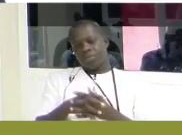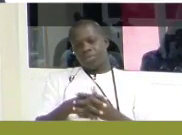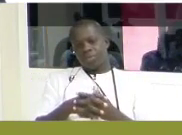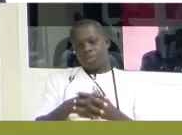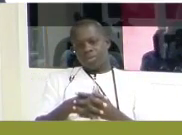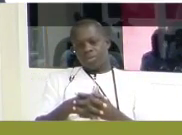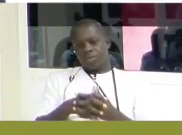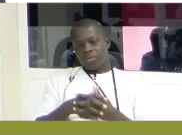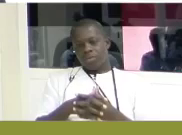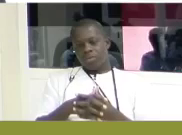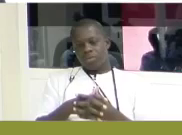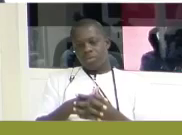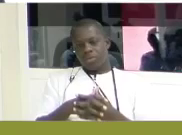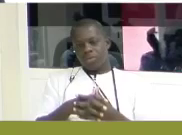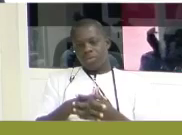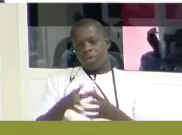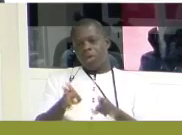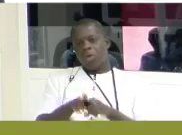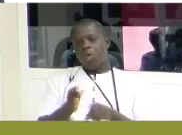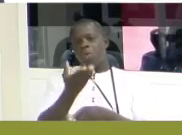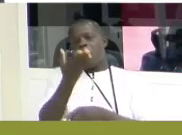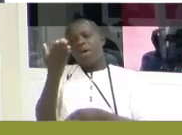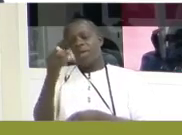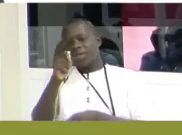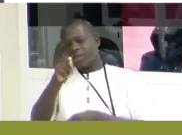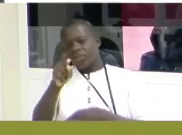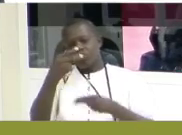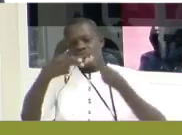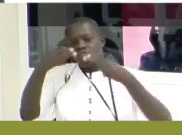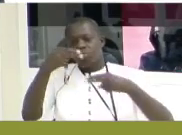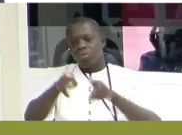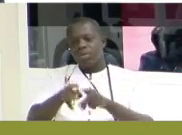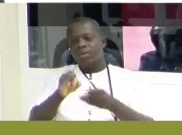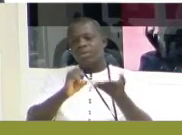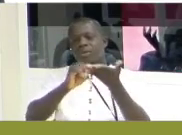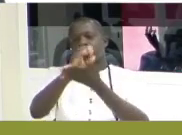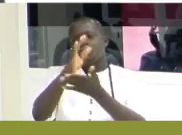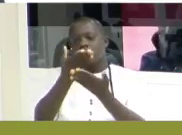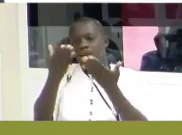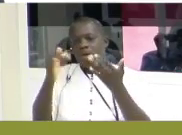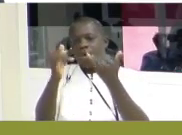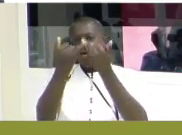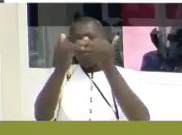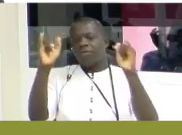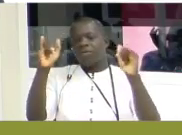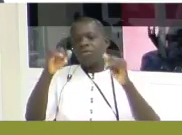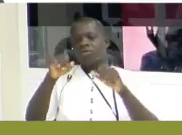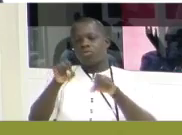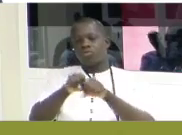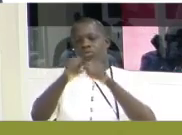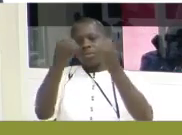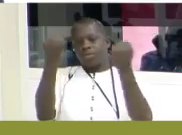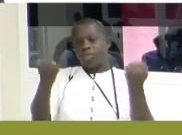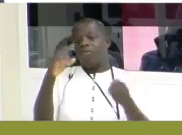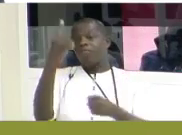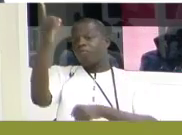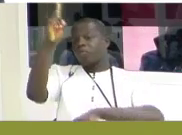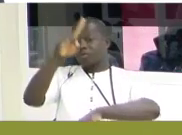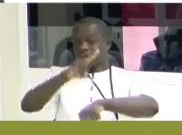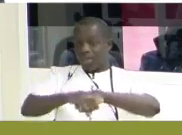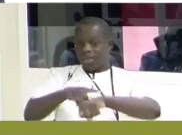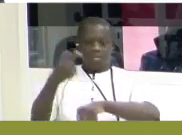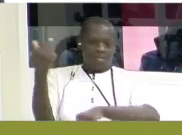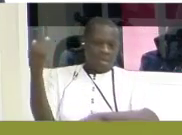I said, where this story is published? He said, on Freedom newspaper. That was the first time I heard of the name Freedom newspaper,